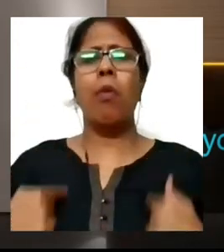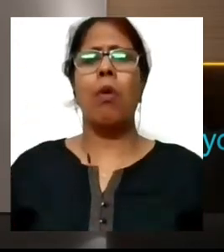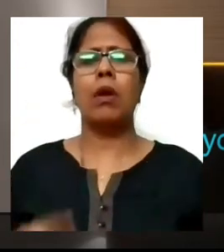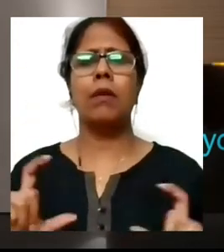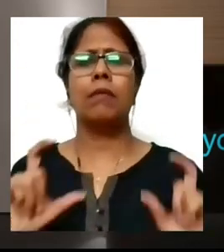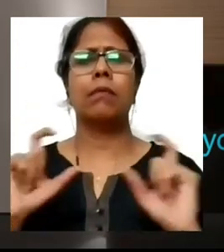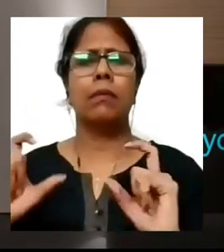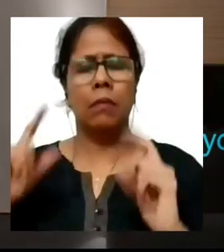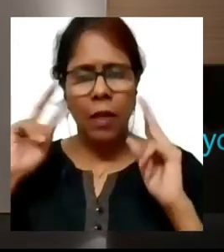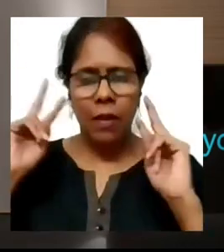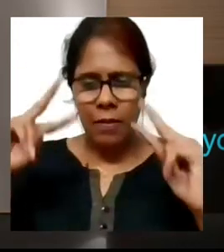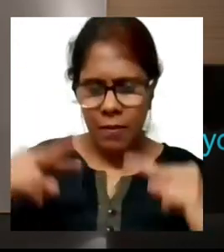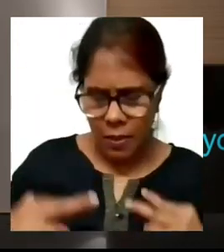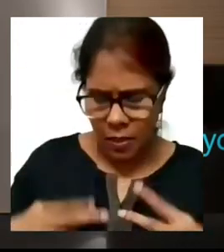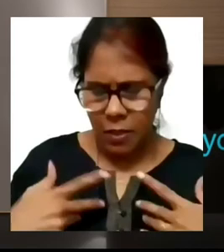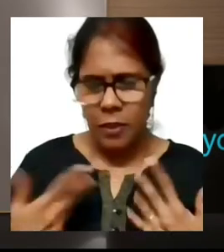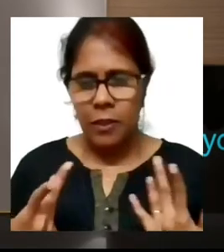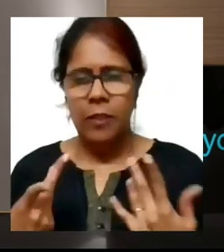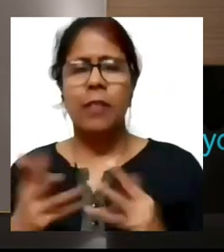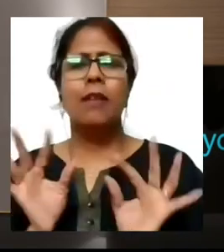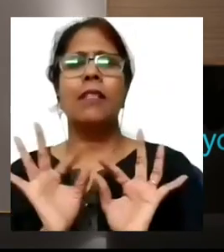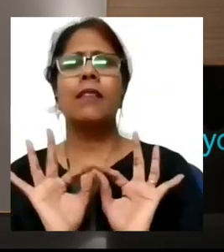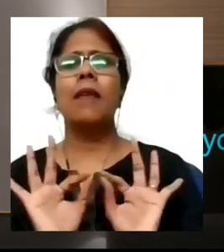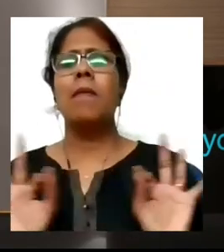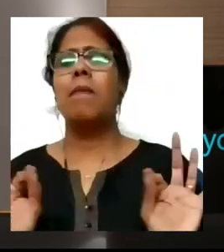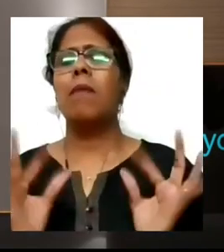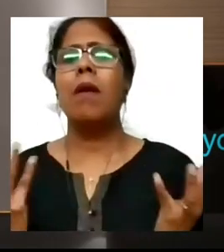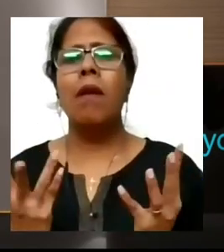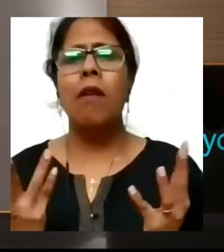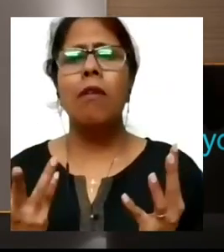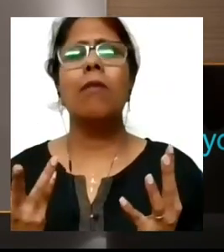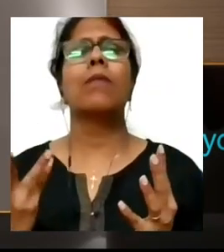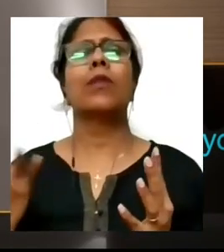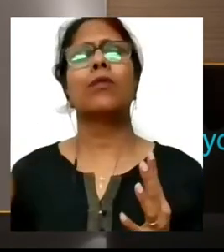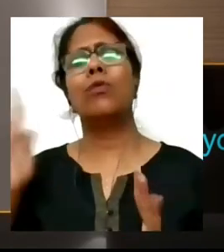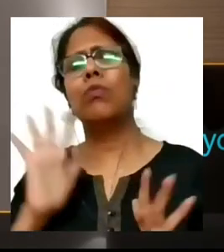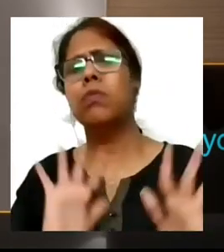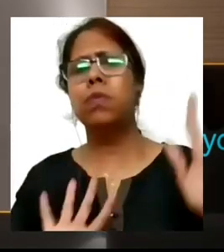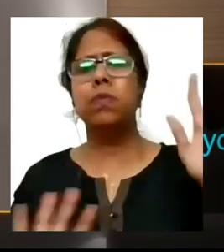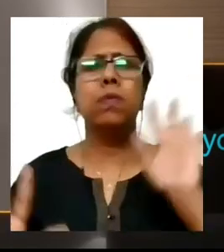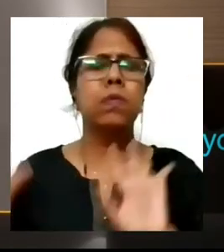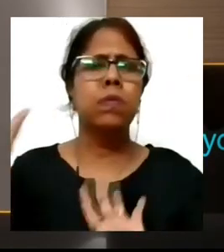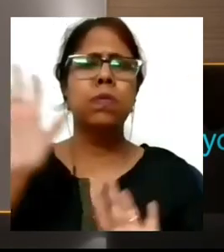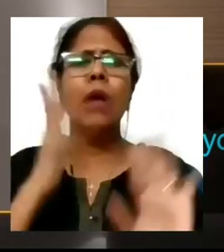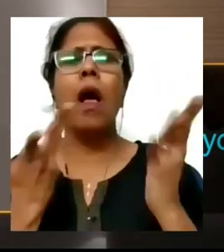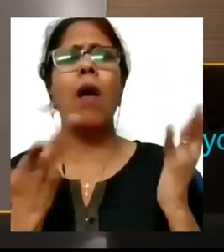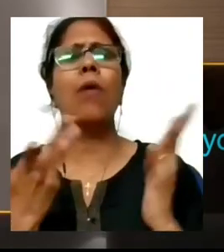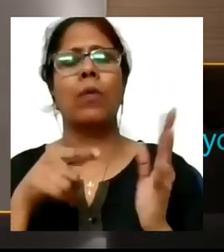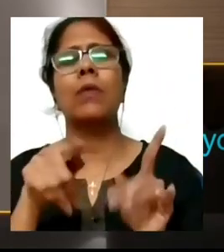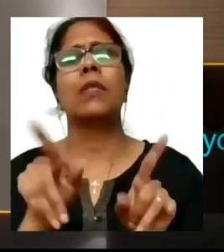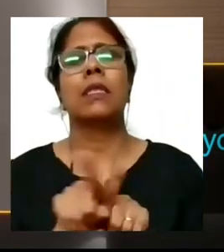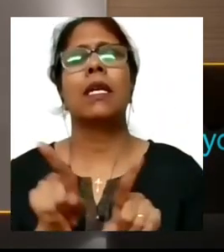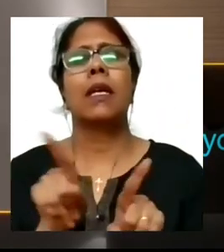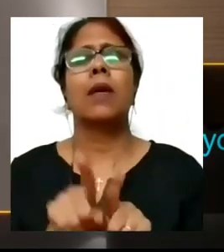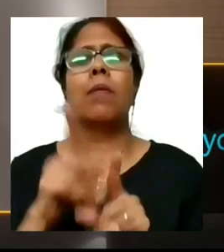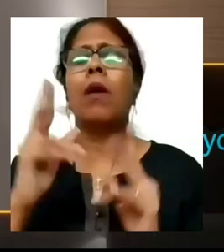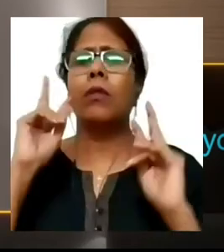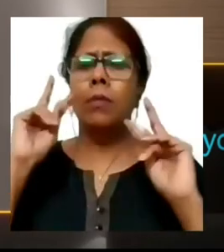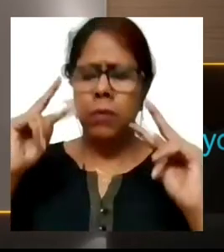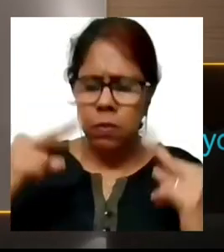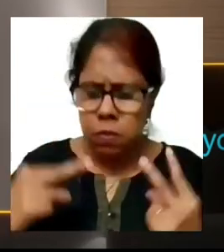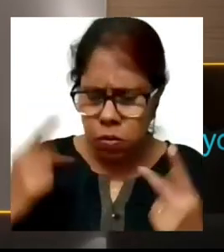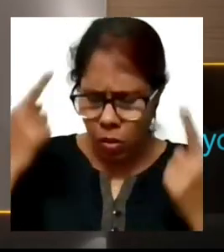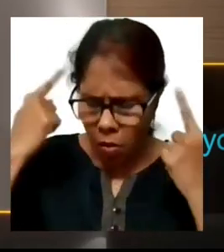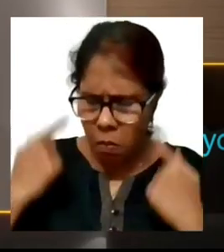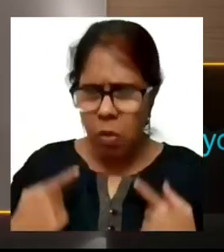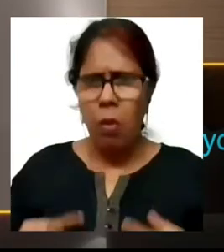looking at it through very simple movement and awareness. Can I just pay some attention to even see